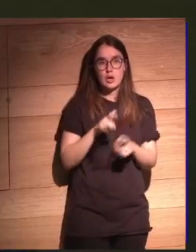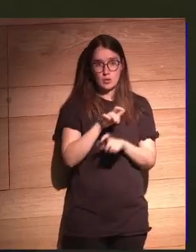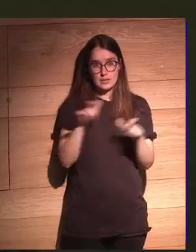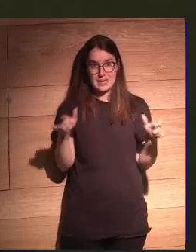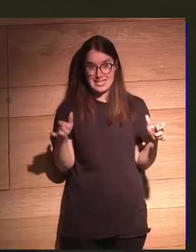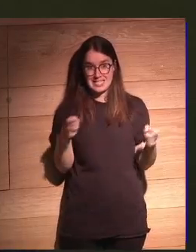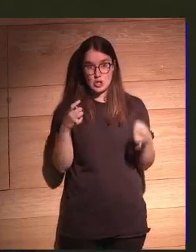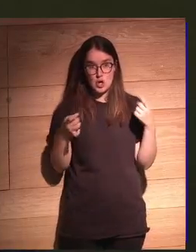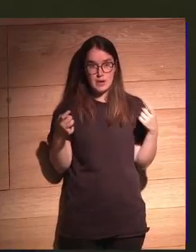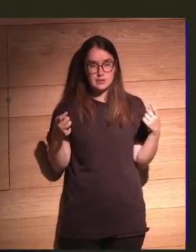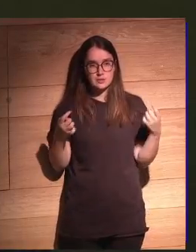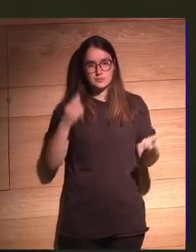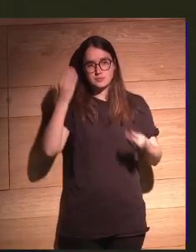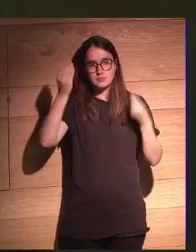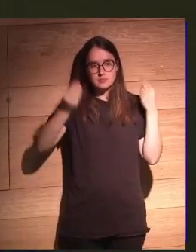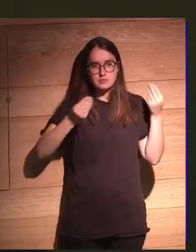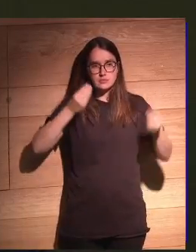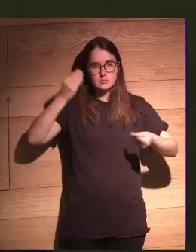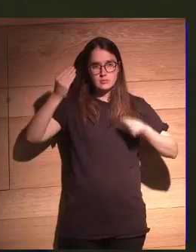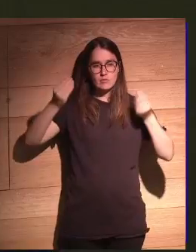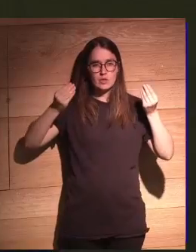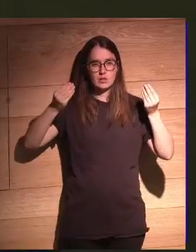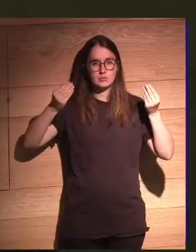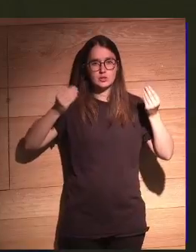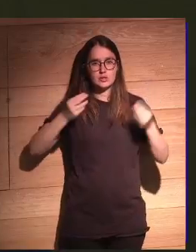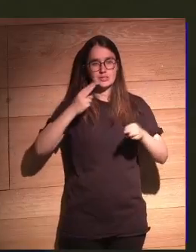recommended or advised at a given time. And